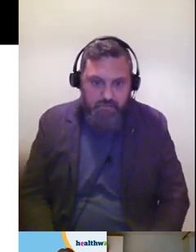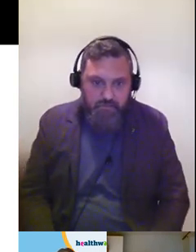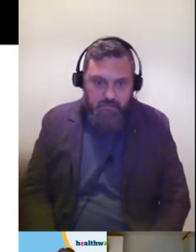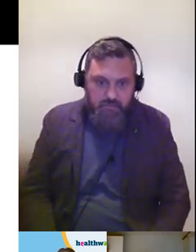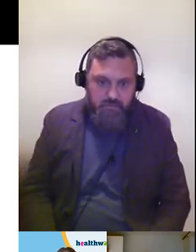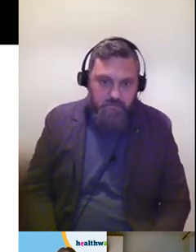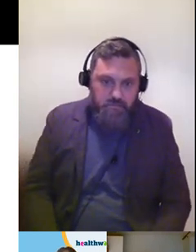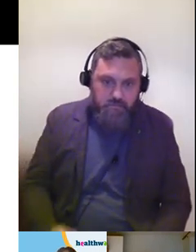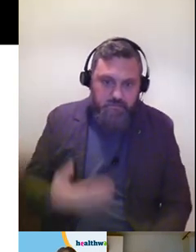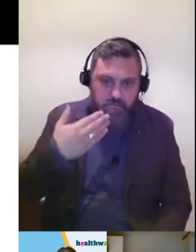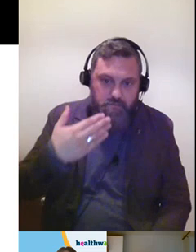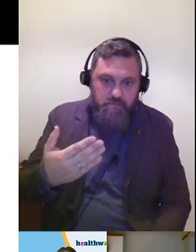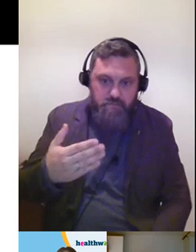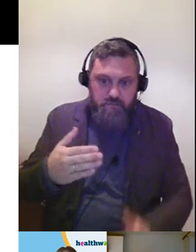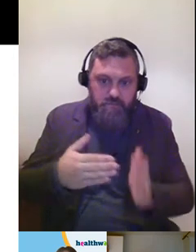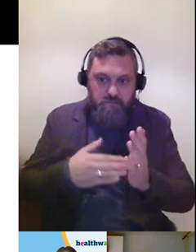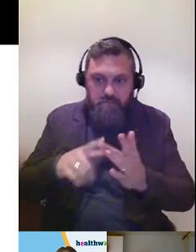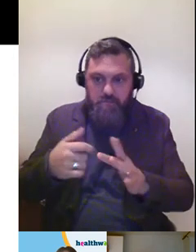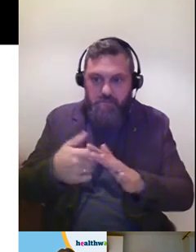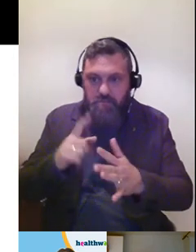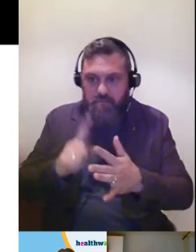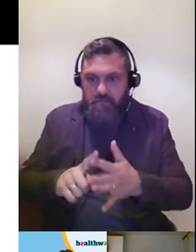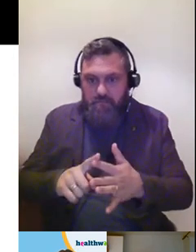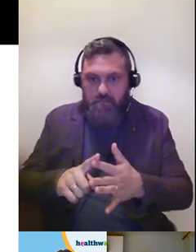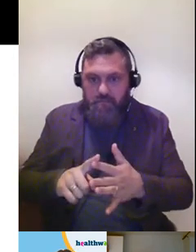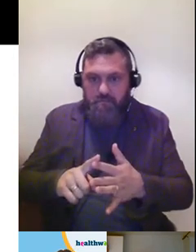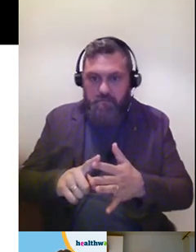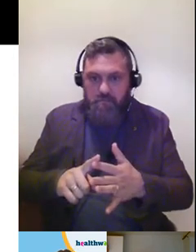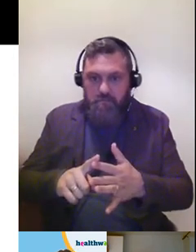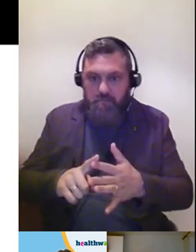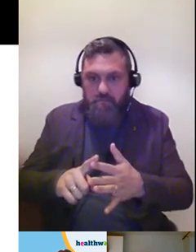Thank you very much. Really valuable question.